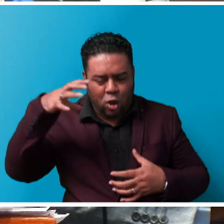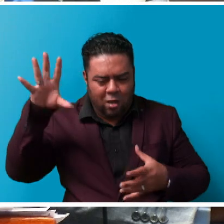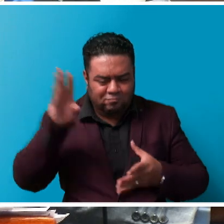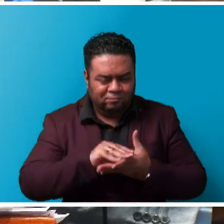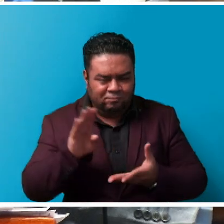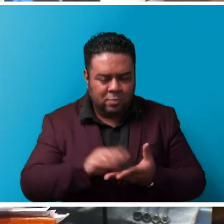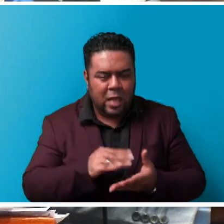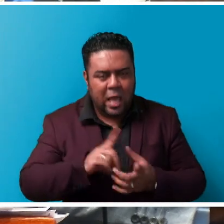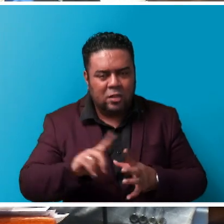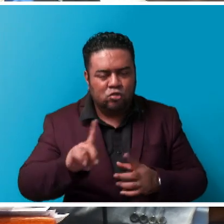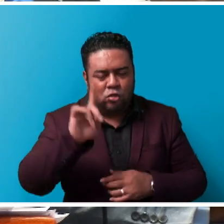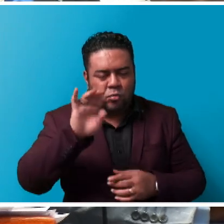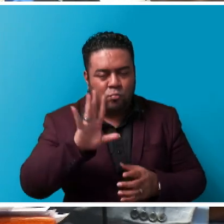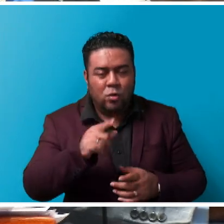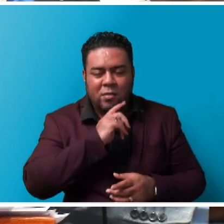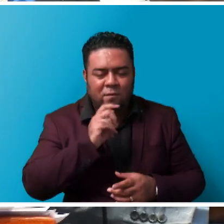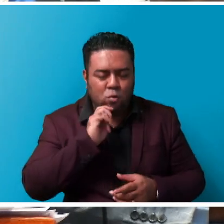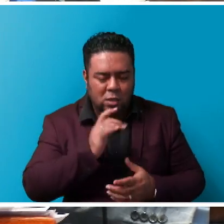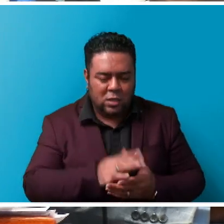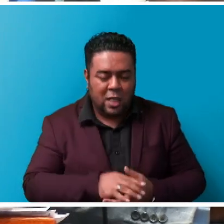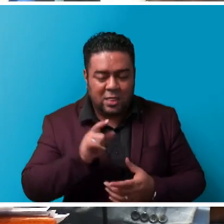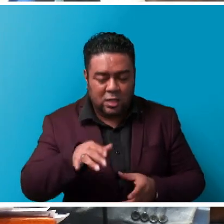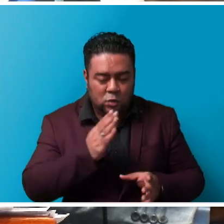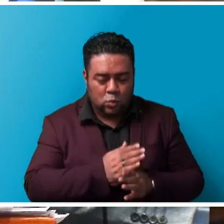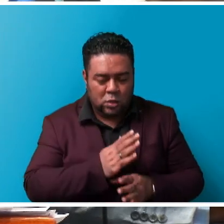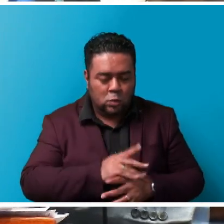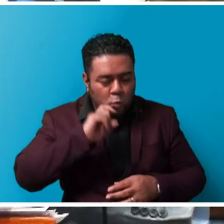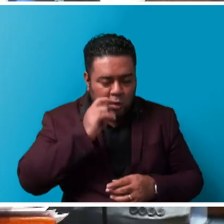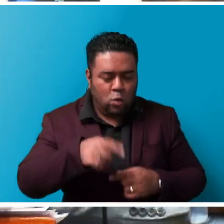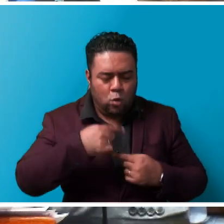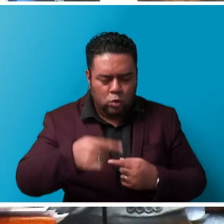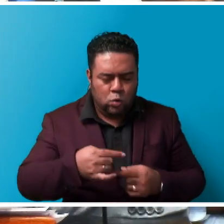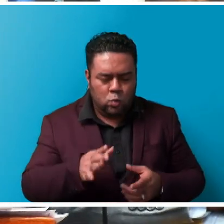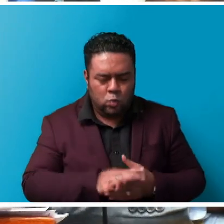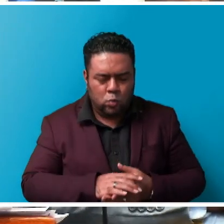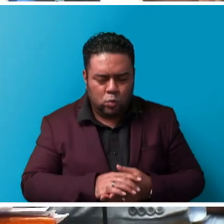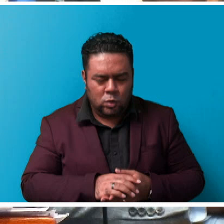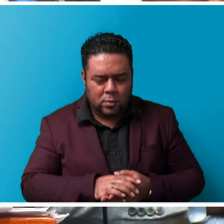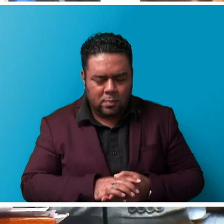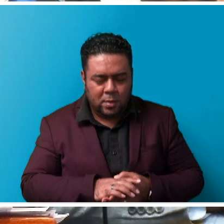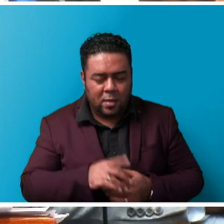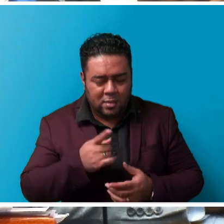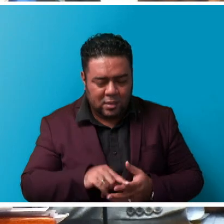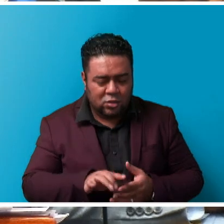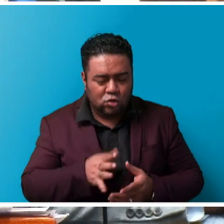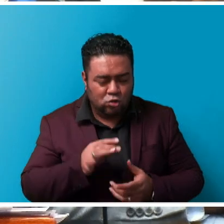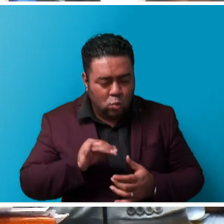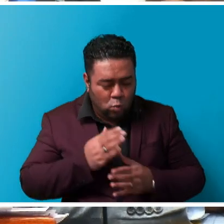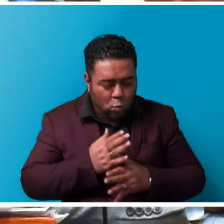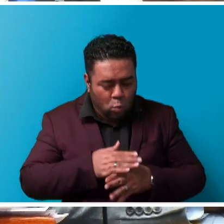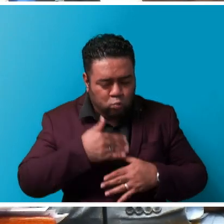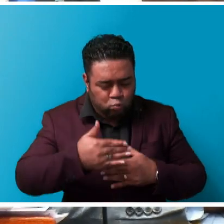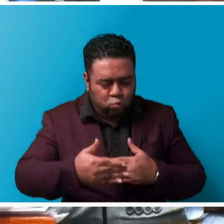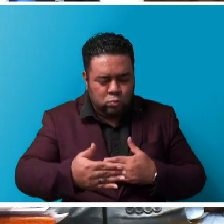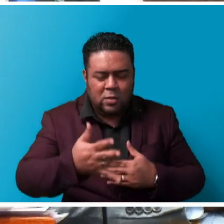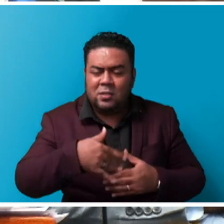in Taveuni. This works will continue, of course. In terms of just coming to the end,